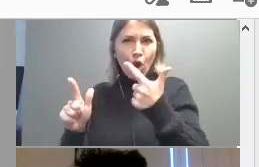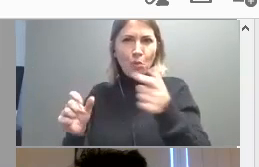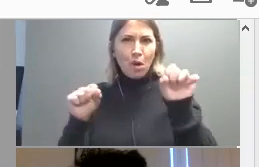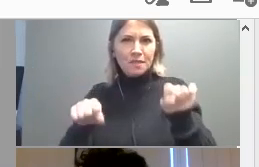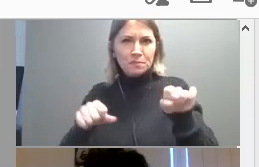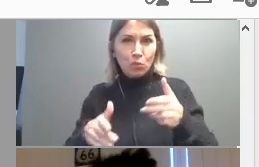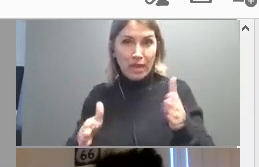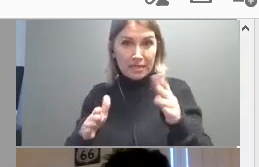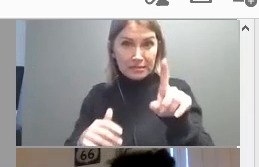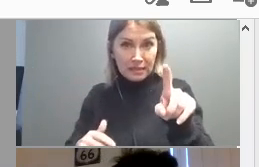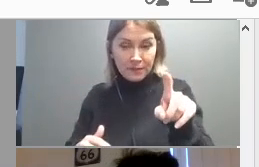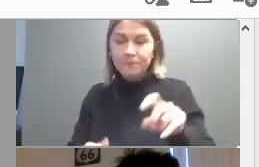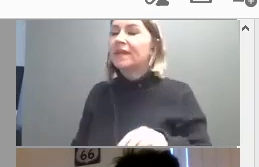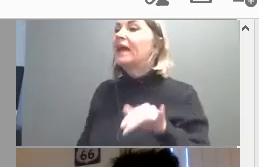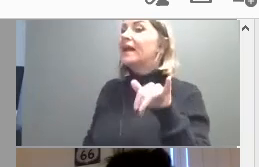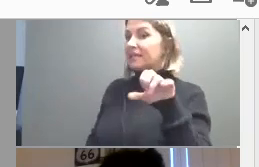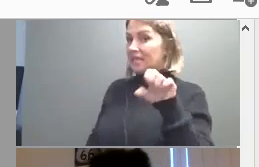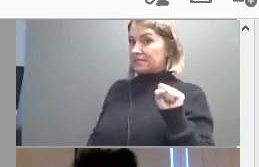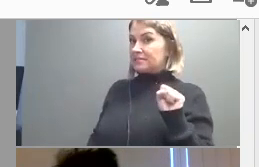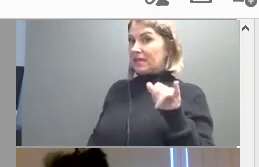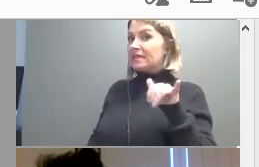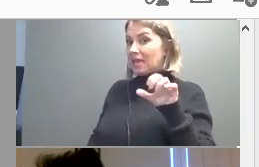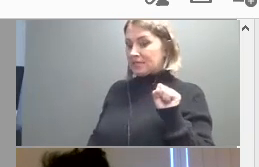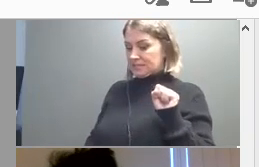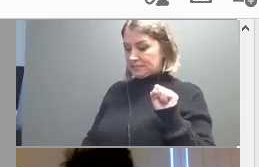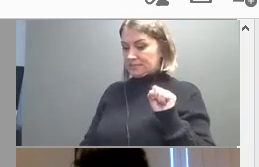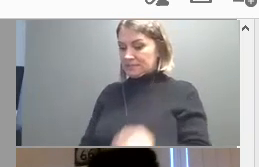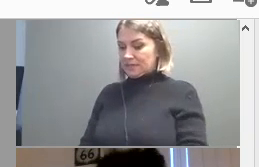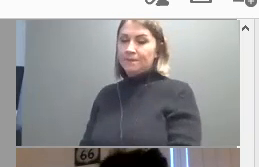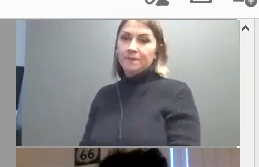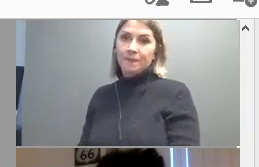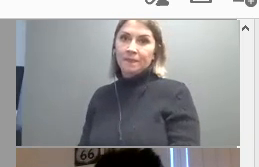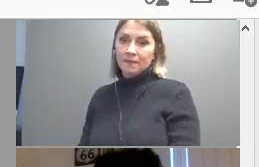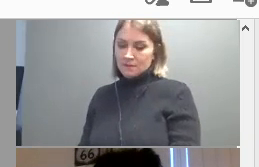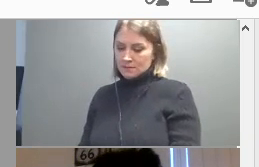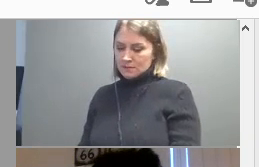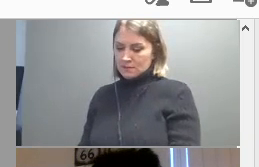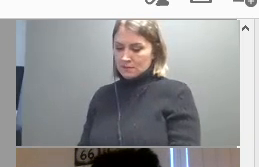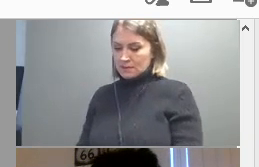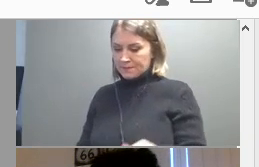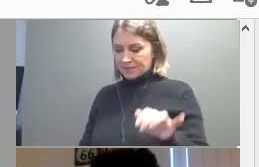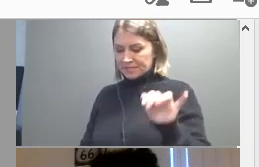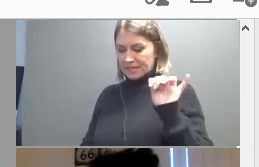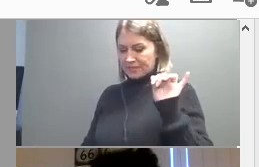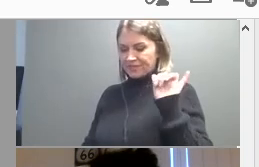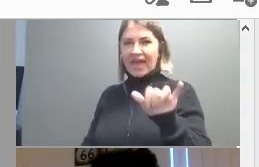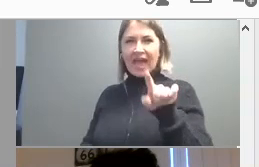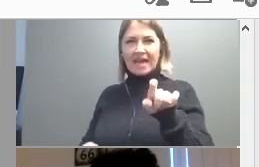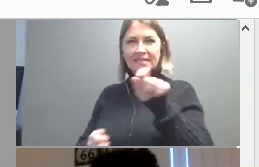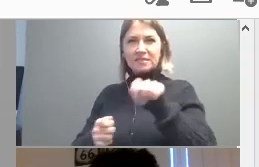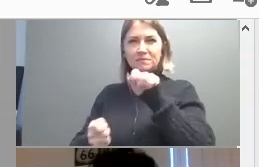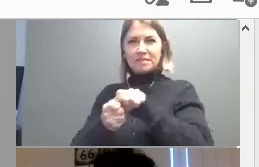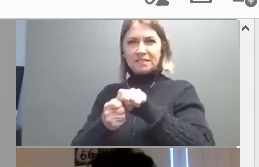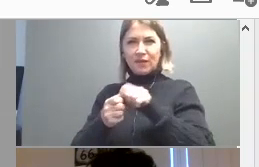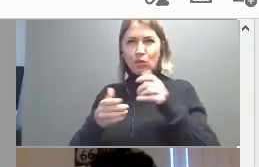way? Yes, essentially, yes. It is not. Whereas Dijkstra has a very specific way of traversing the graph